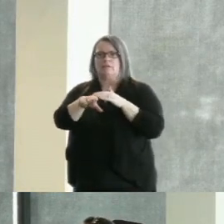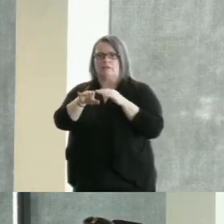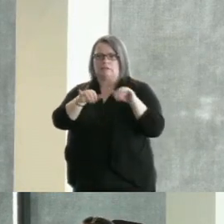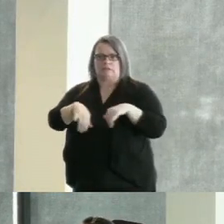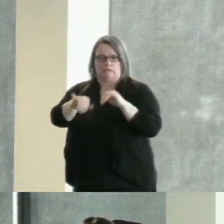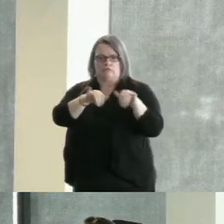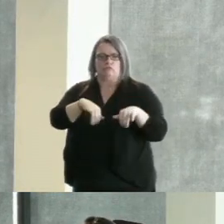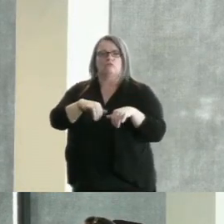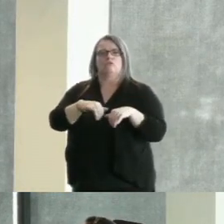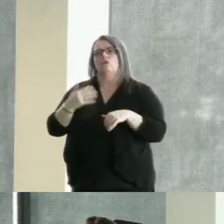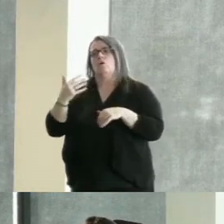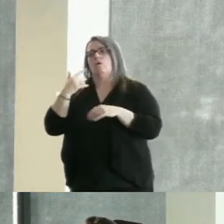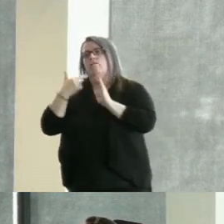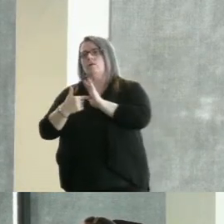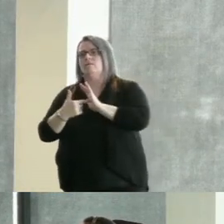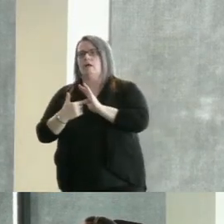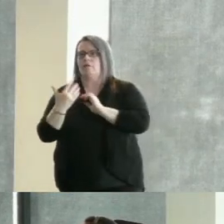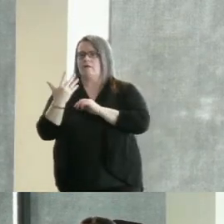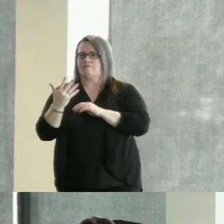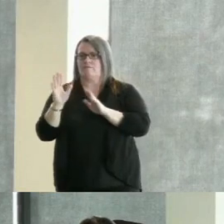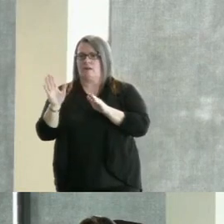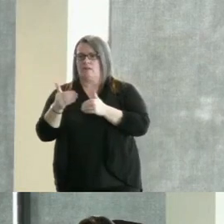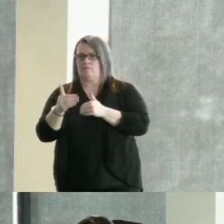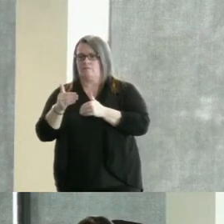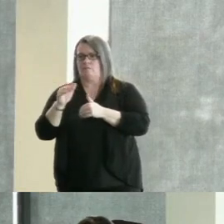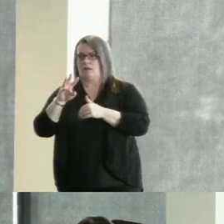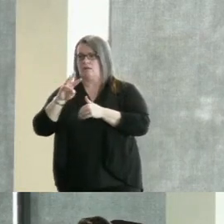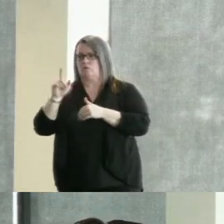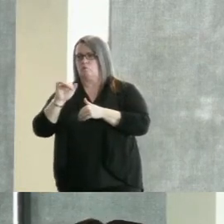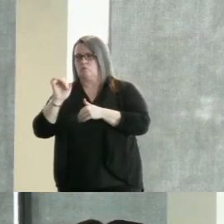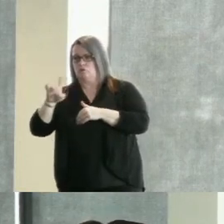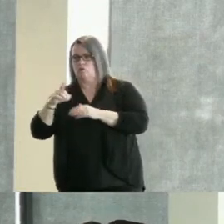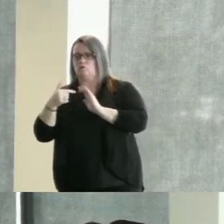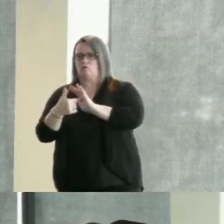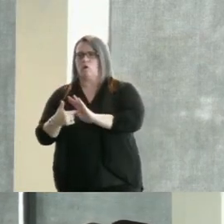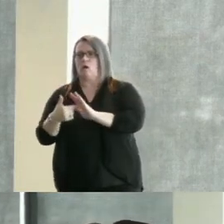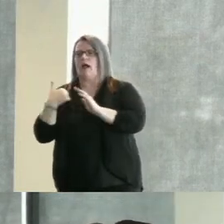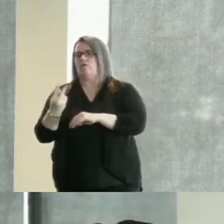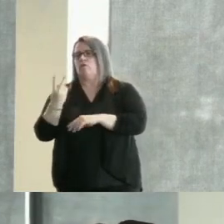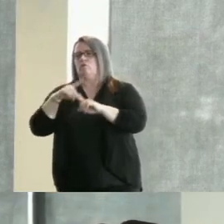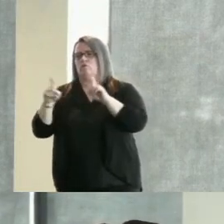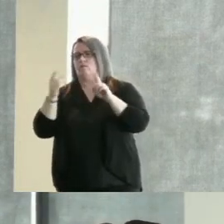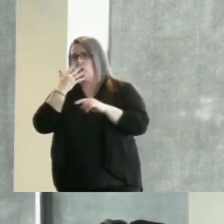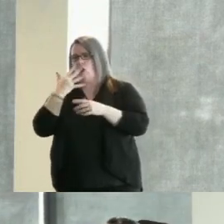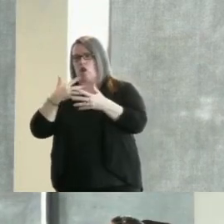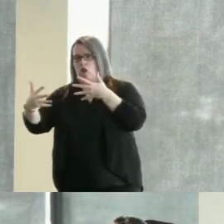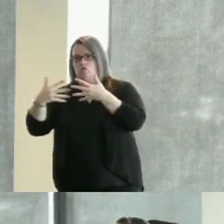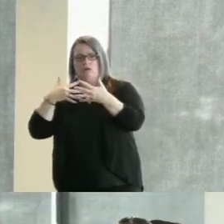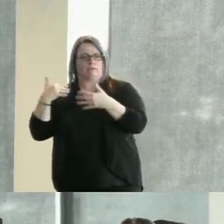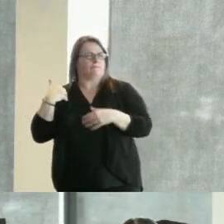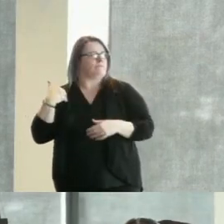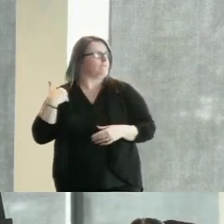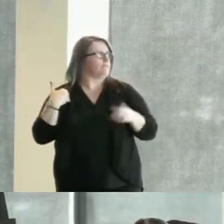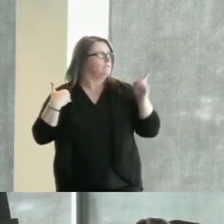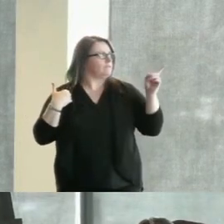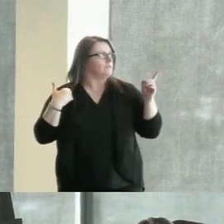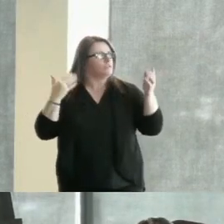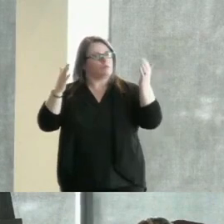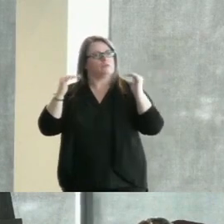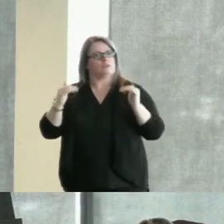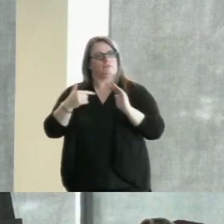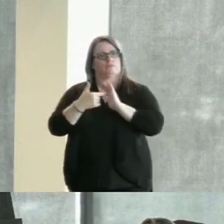five boxing wizards jumps quickly, and it has 2 different color contests. So on the next